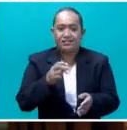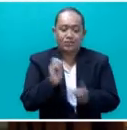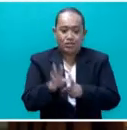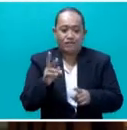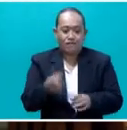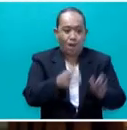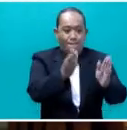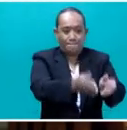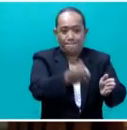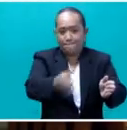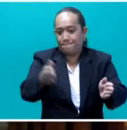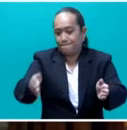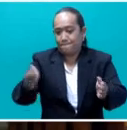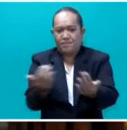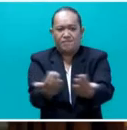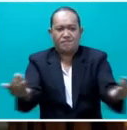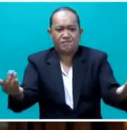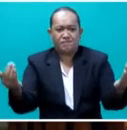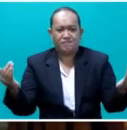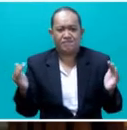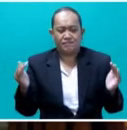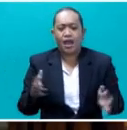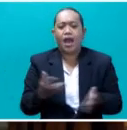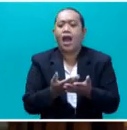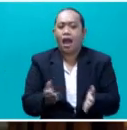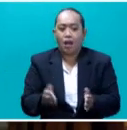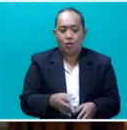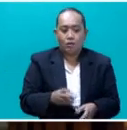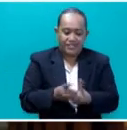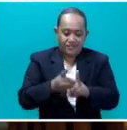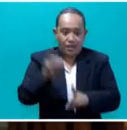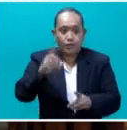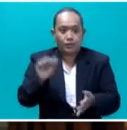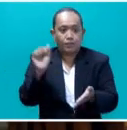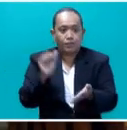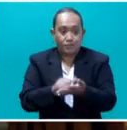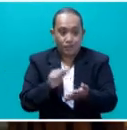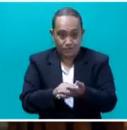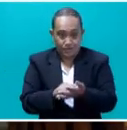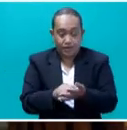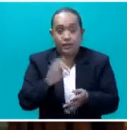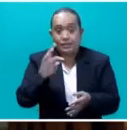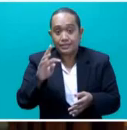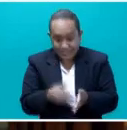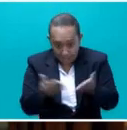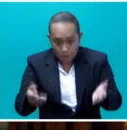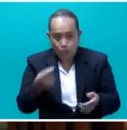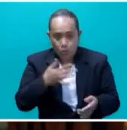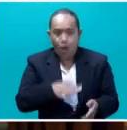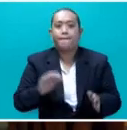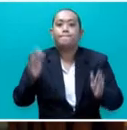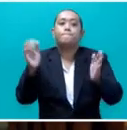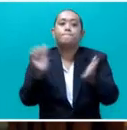the responsibility of municipal councils to ensure that developments are not located in areas or zones where it can create